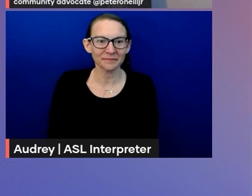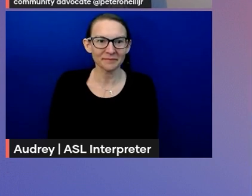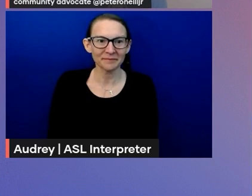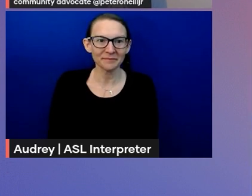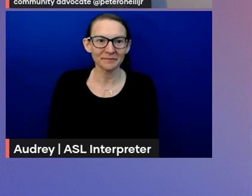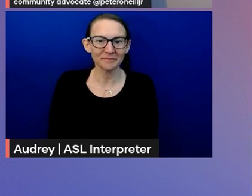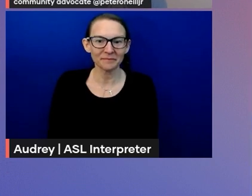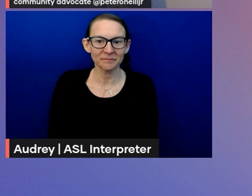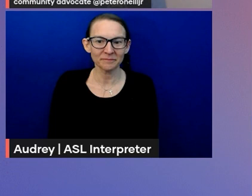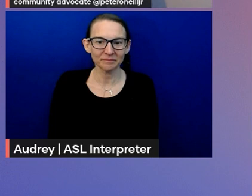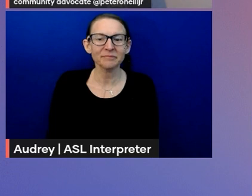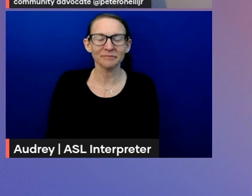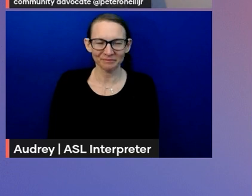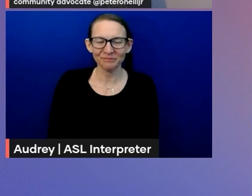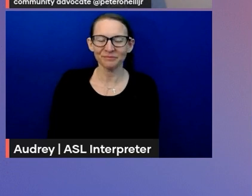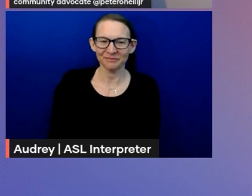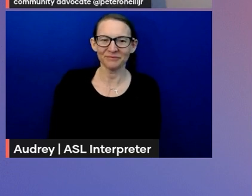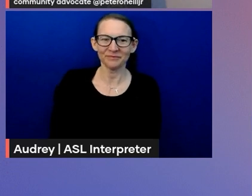Right.